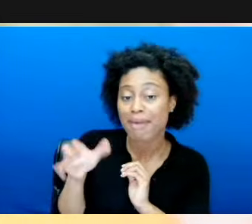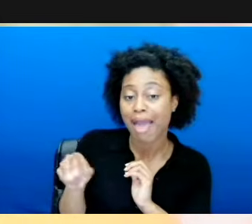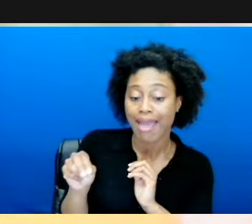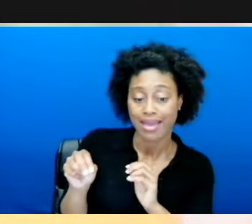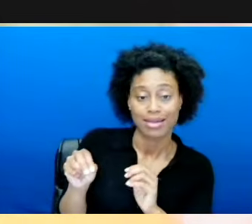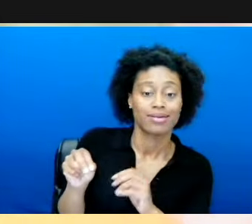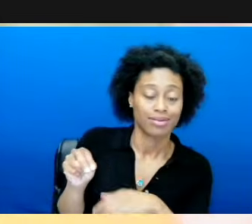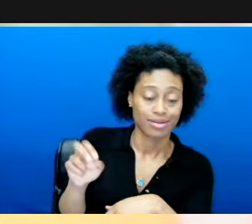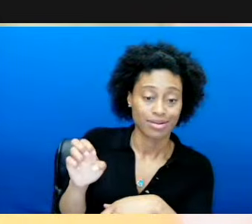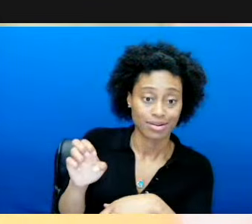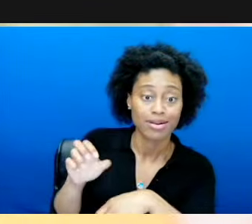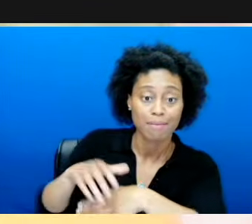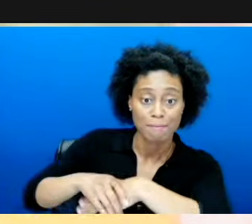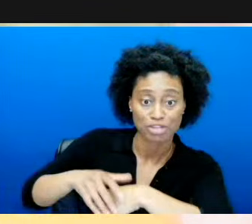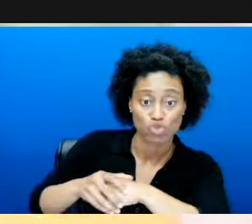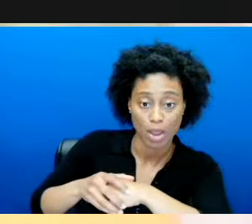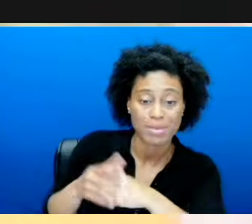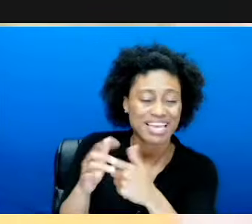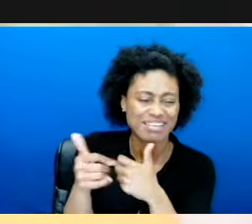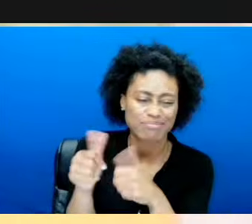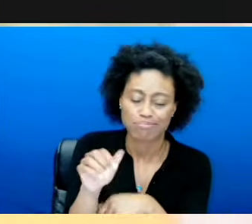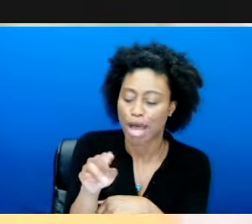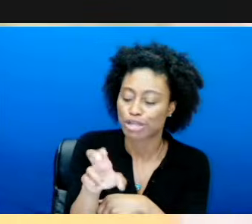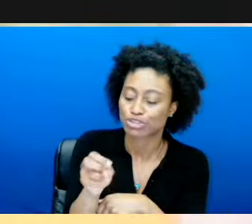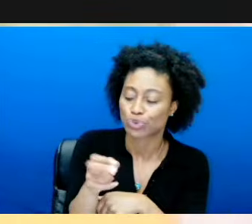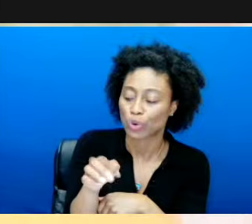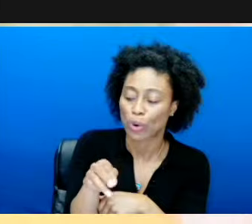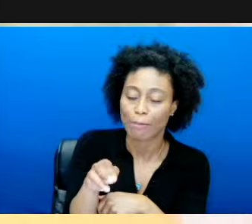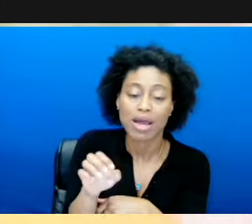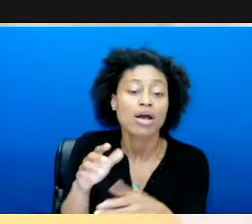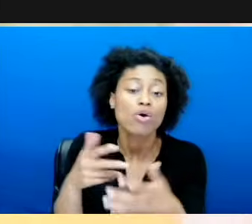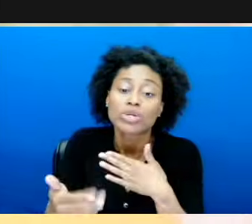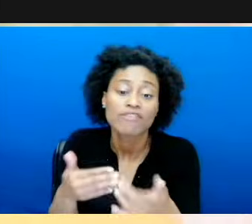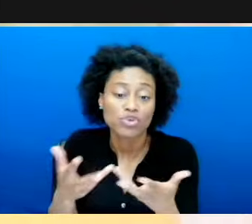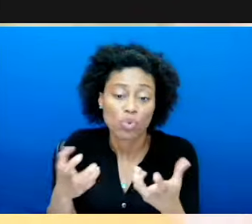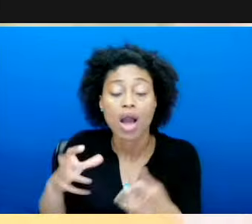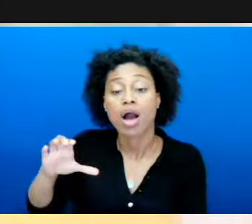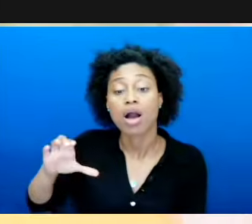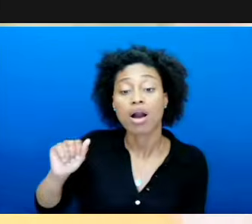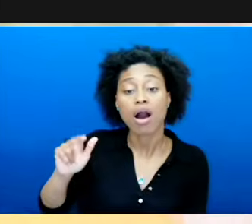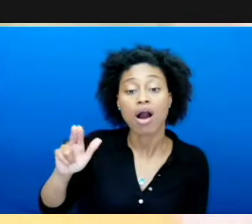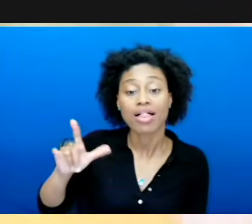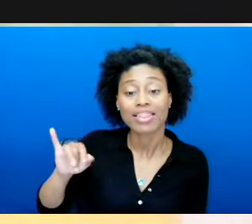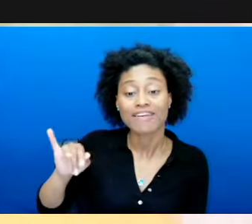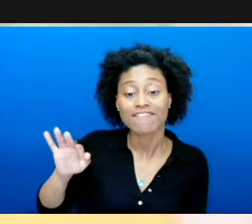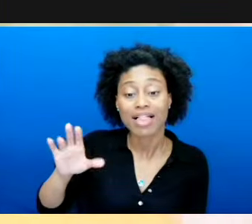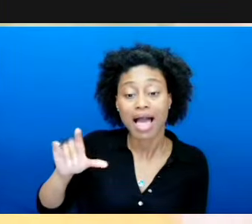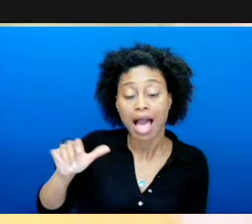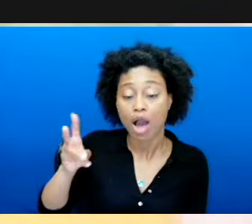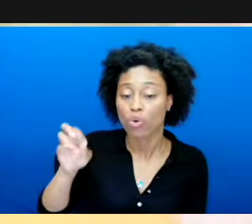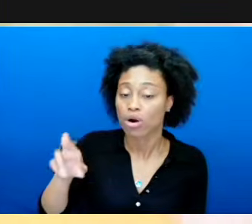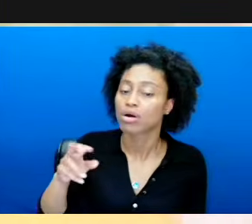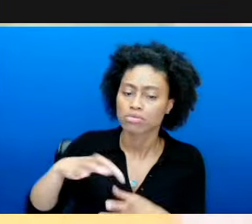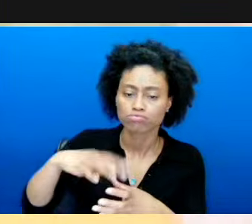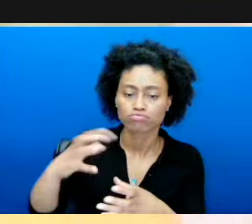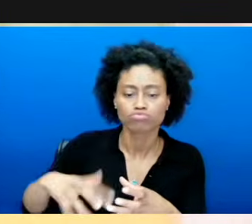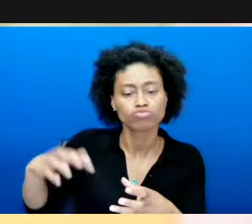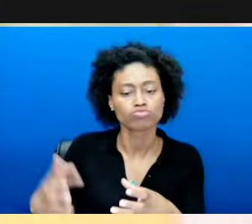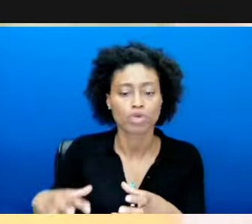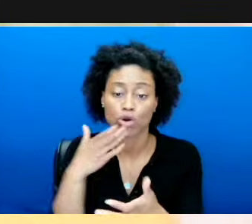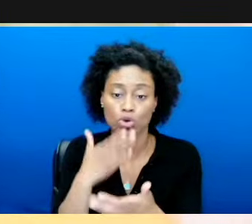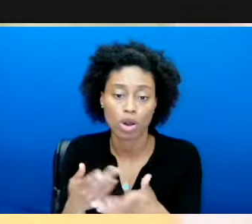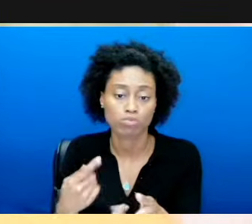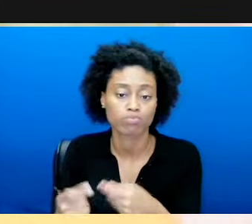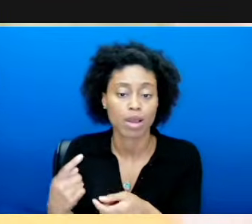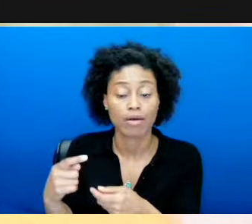any type of mushroom depending on what you want to recreate. Cauliflower is also an excellent voluminous alternative to meat.